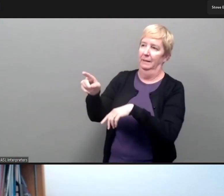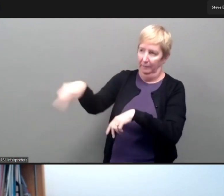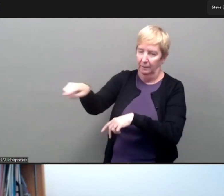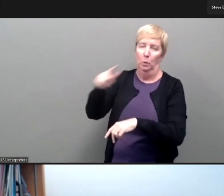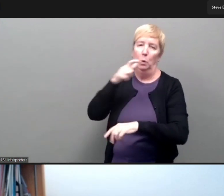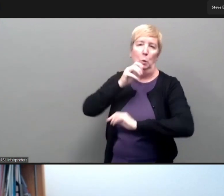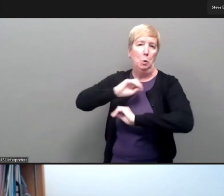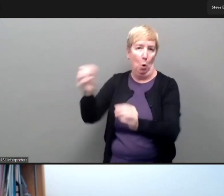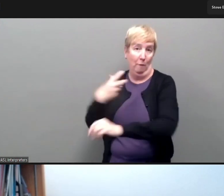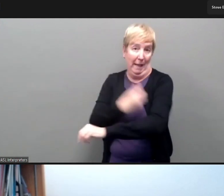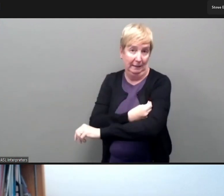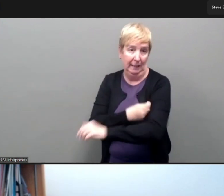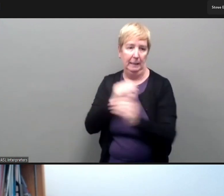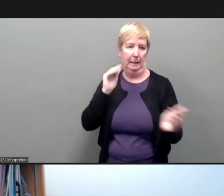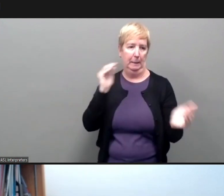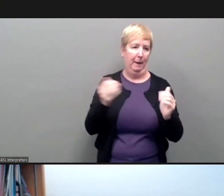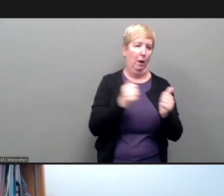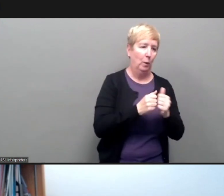vaccinated?